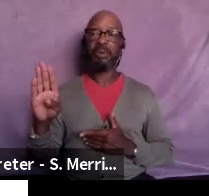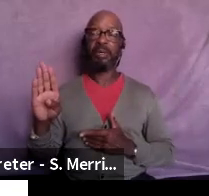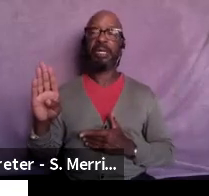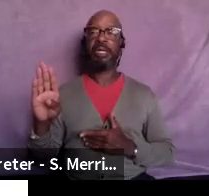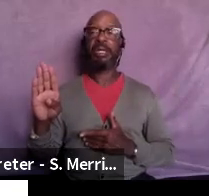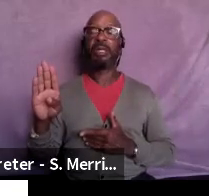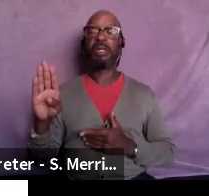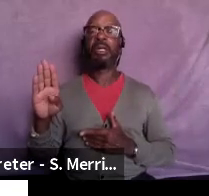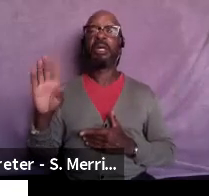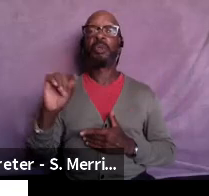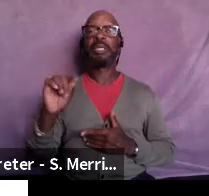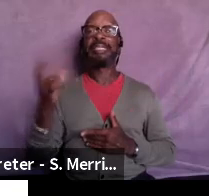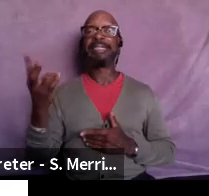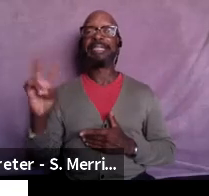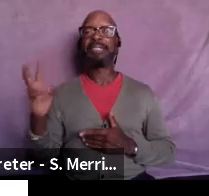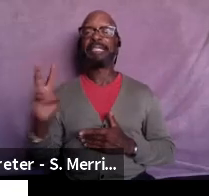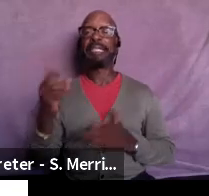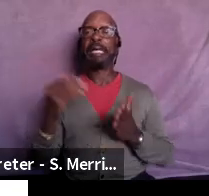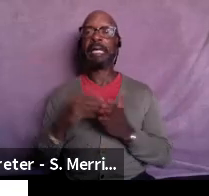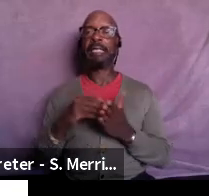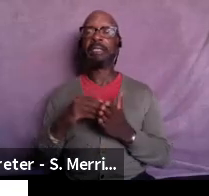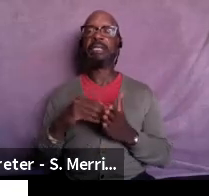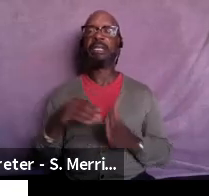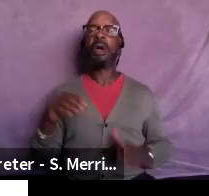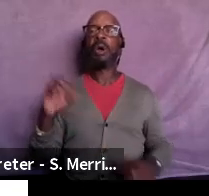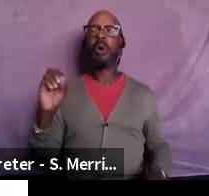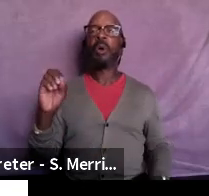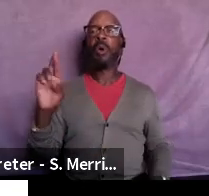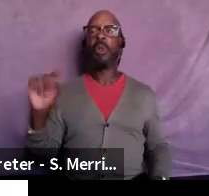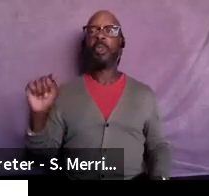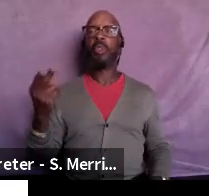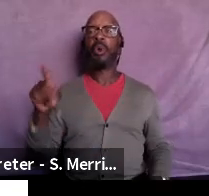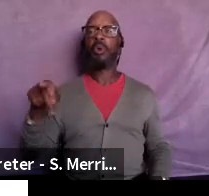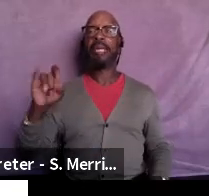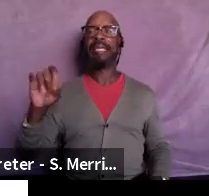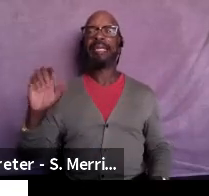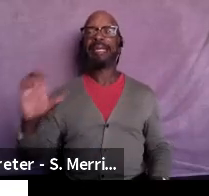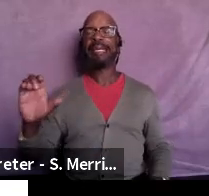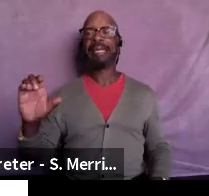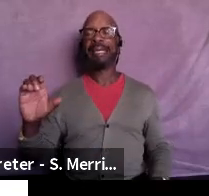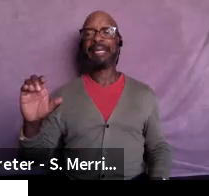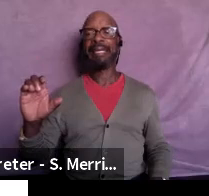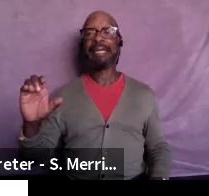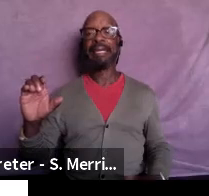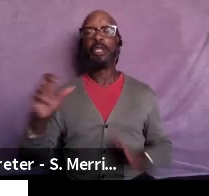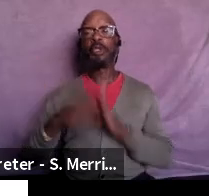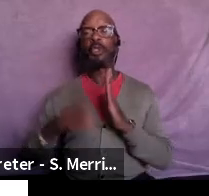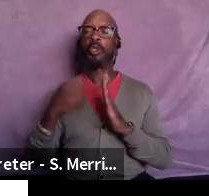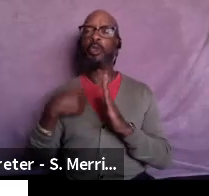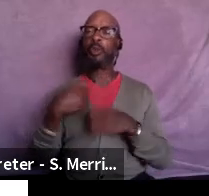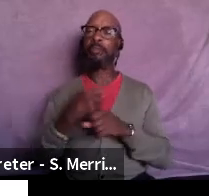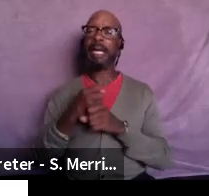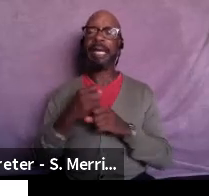2017 against an orthopedic surgeon who allegedly made an offensive comment relating to the